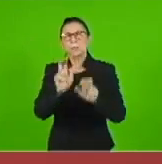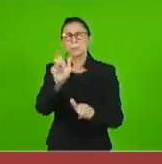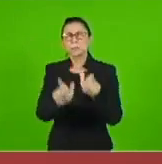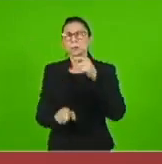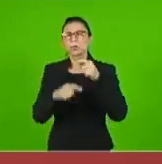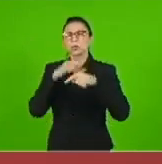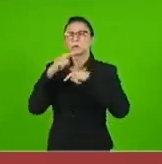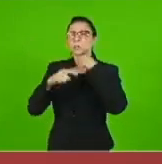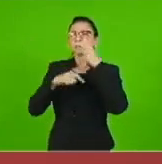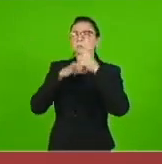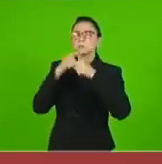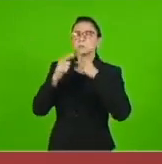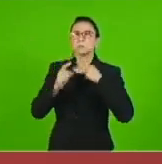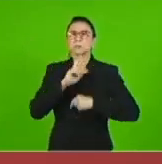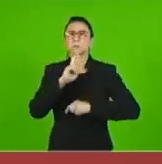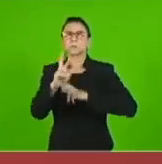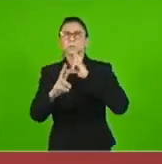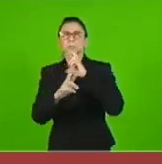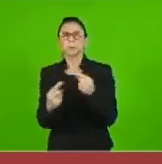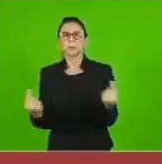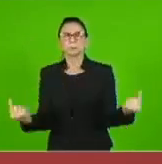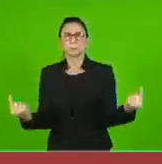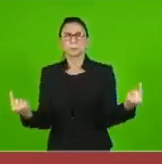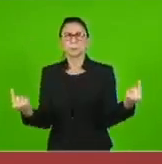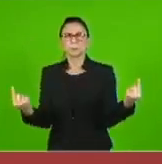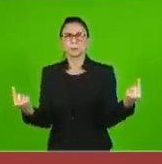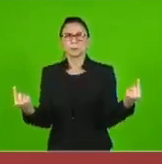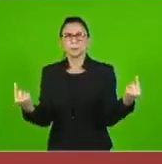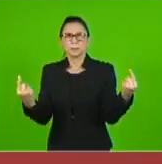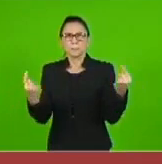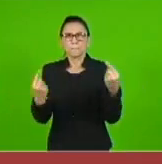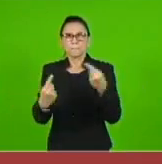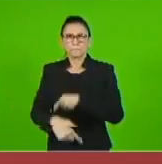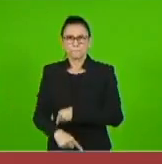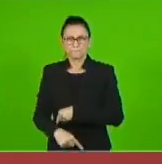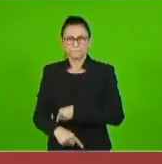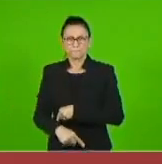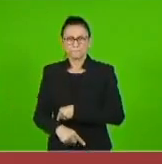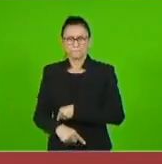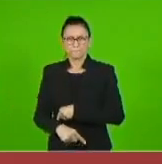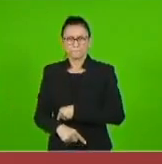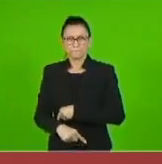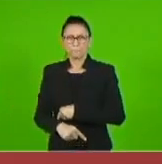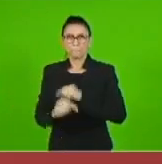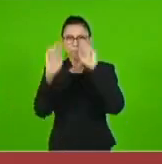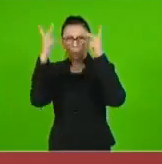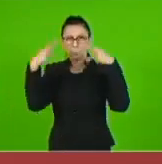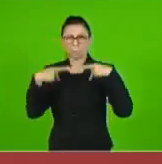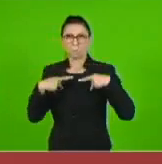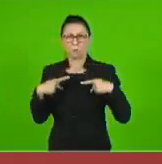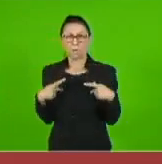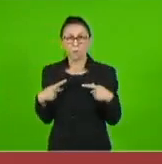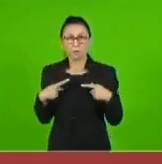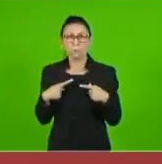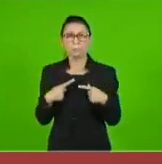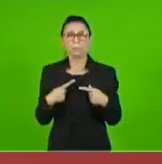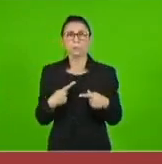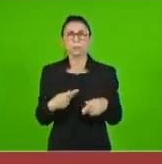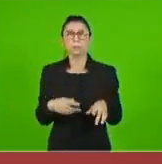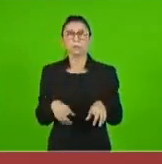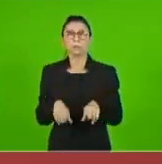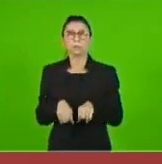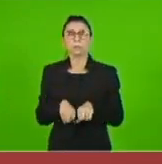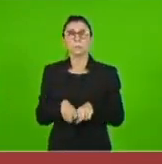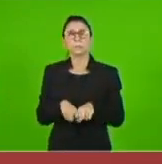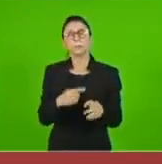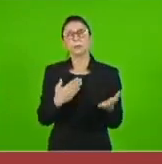many questionings and challenges that is being lived by man, as someone that is inside